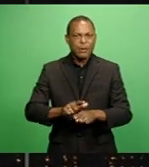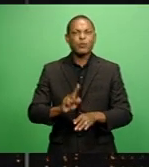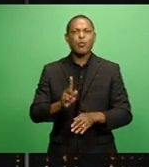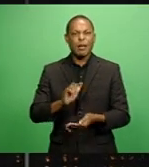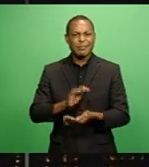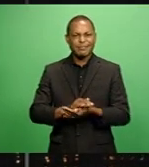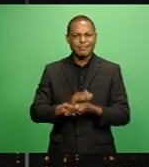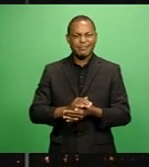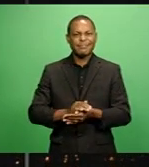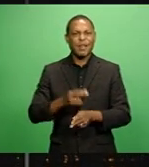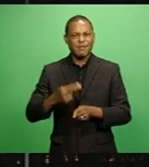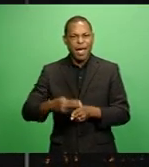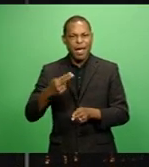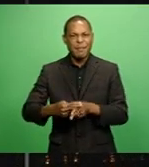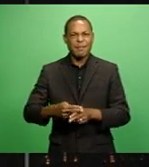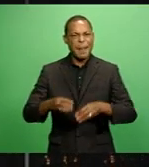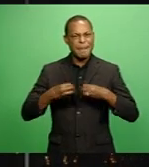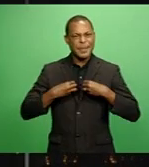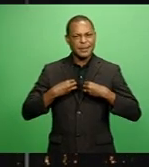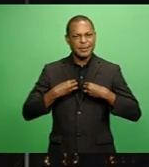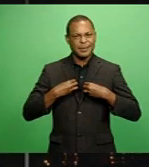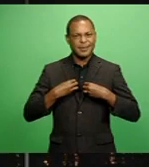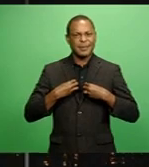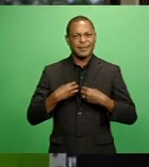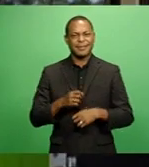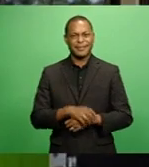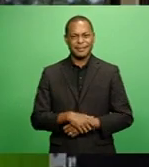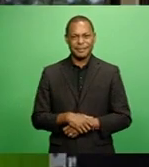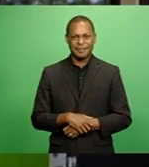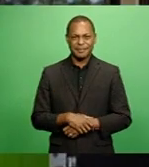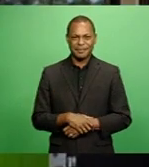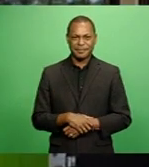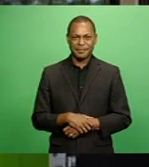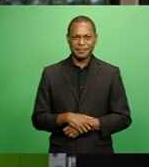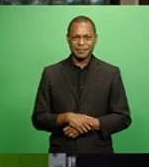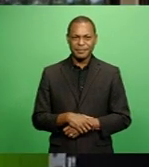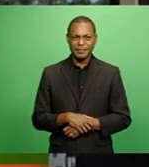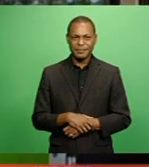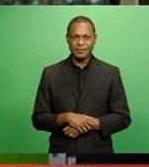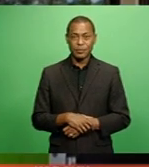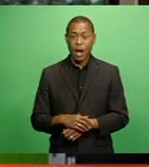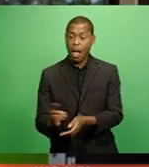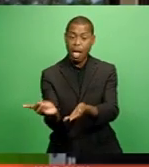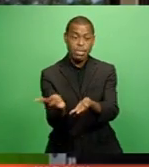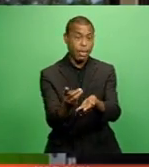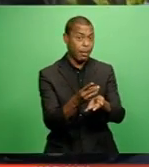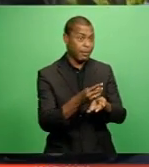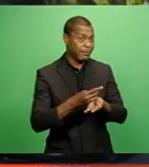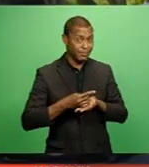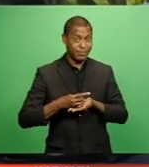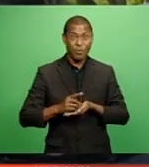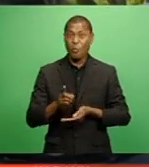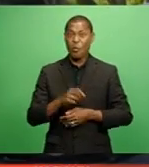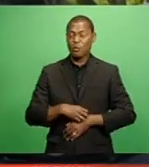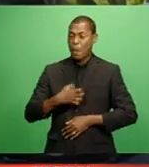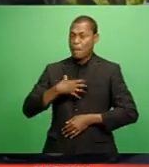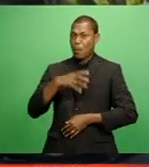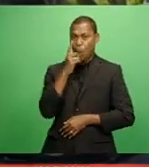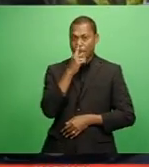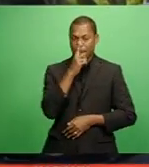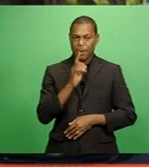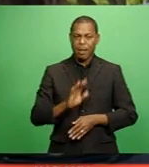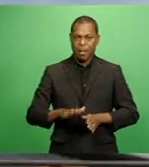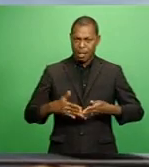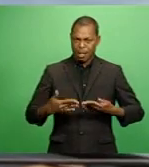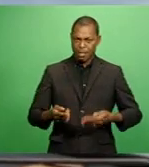up businesses on the island. Kelly Bathala reports. Data collected recently show that more people prefer to live on